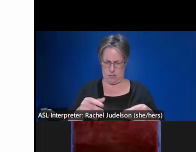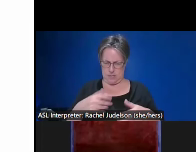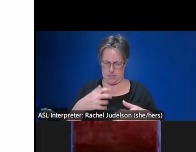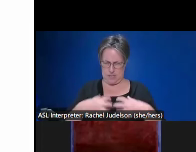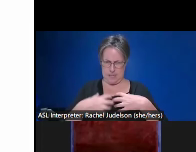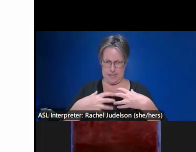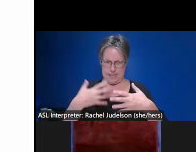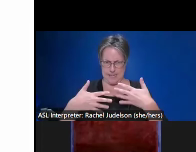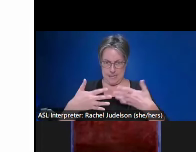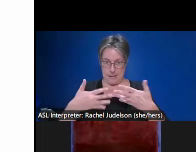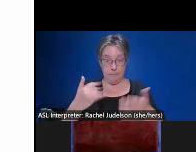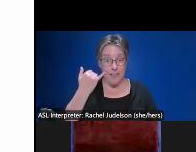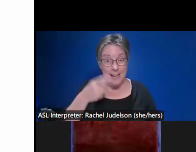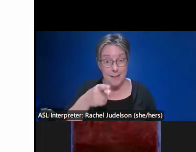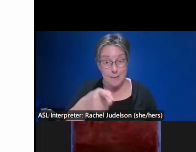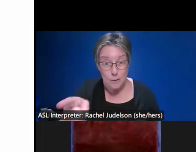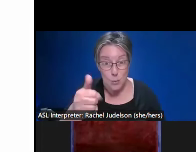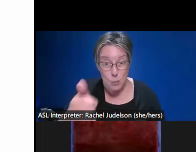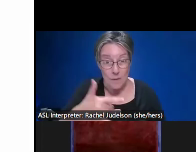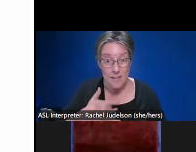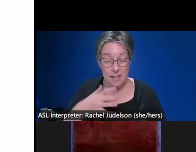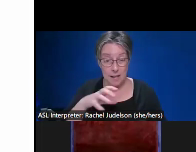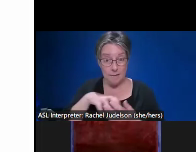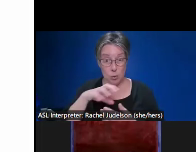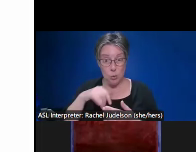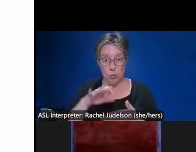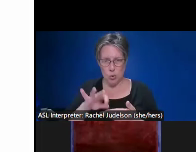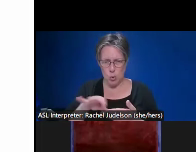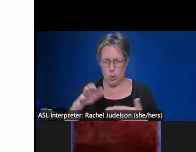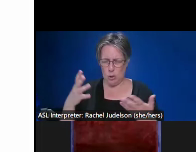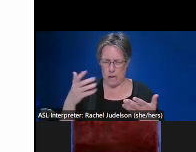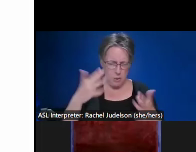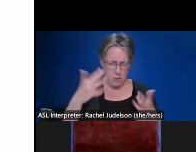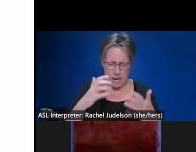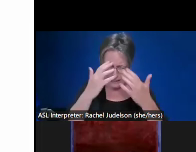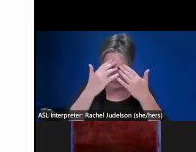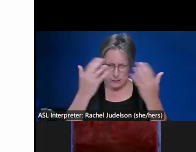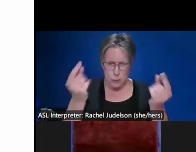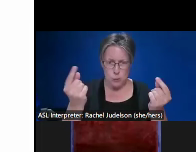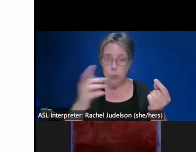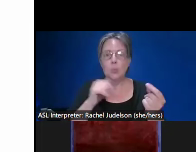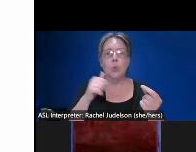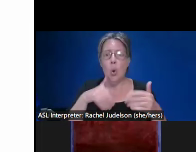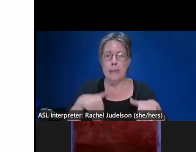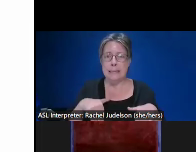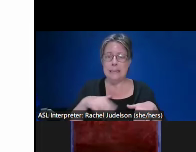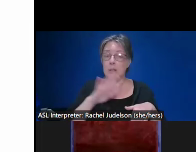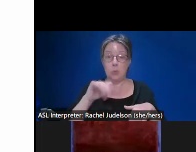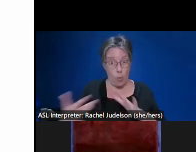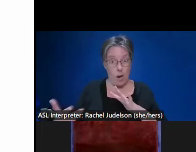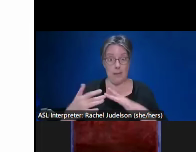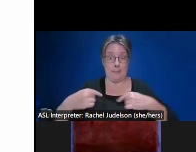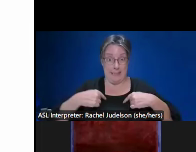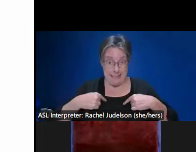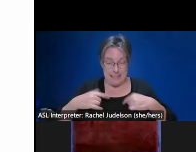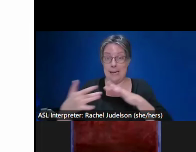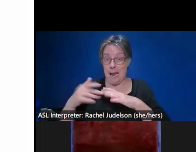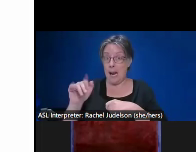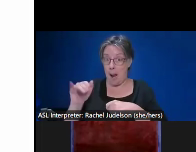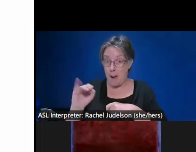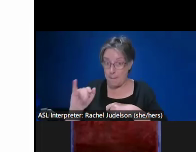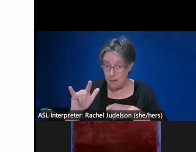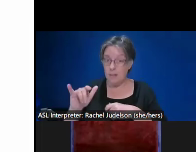feel like you're confused about the scoring or unsure about it, you just contact Kamal and me, and we'll be able to kind of give you